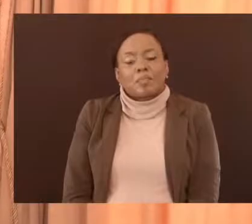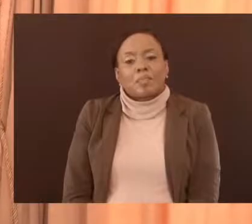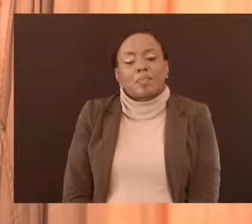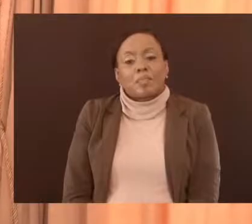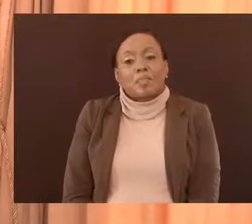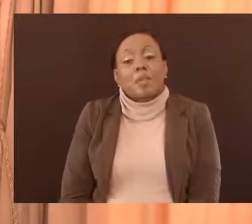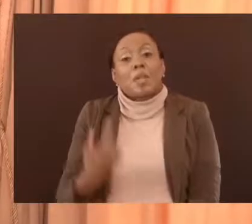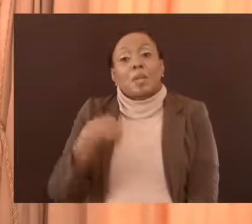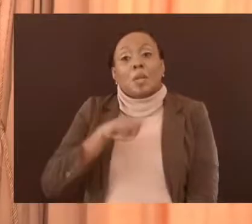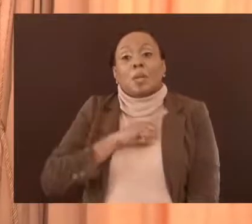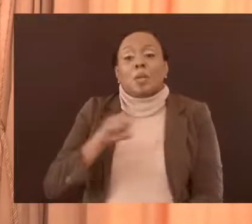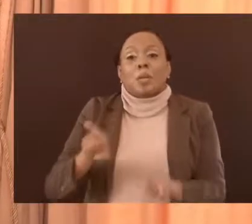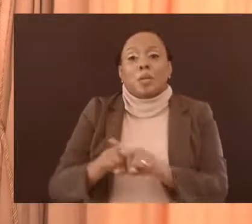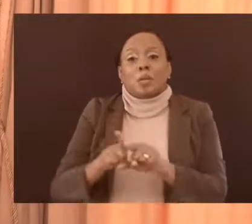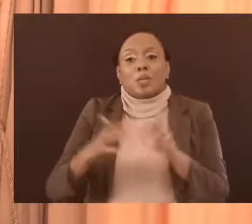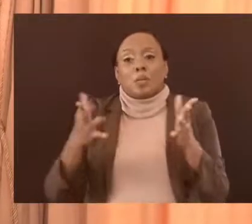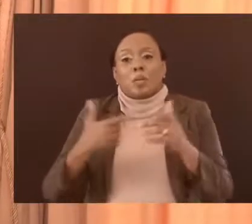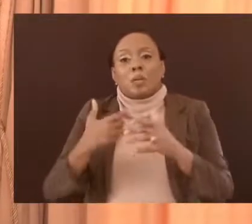students' councils.